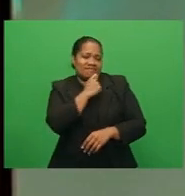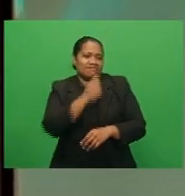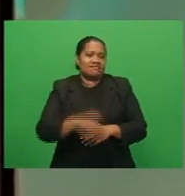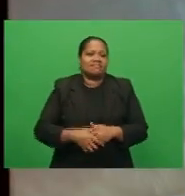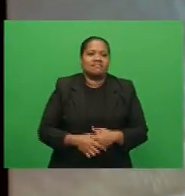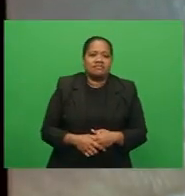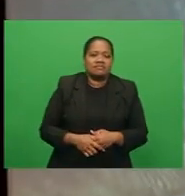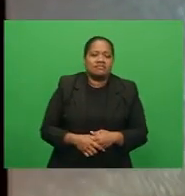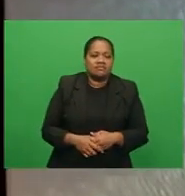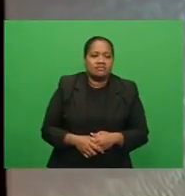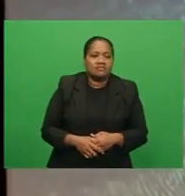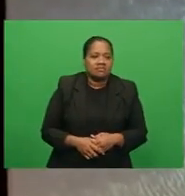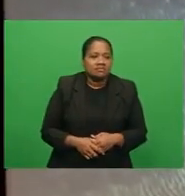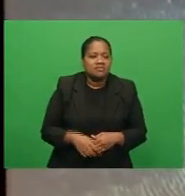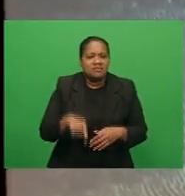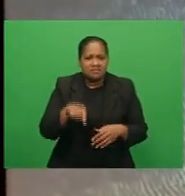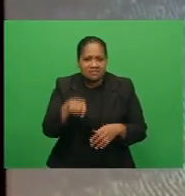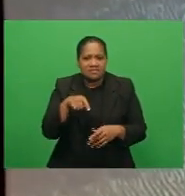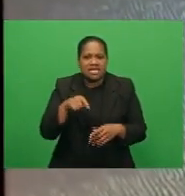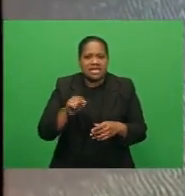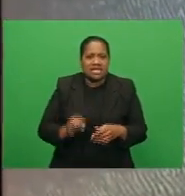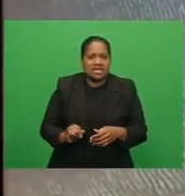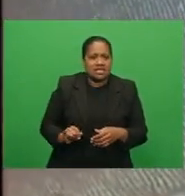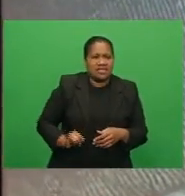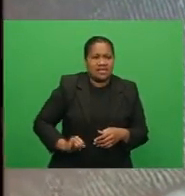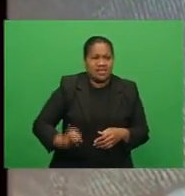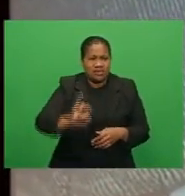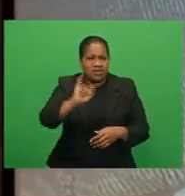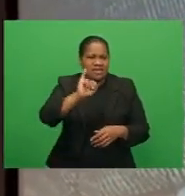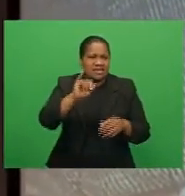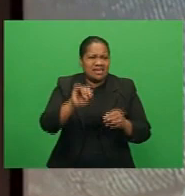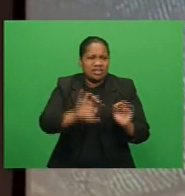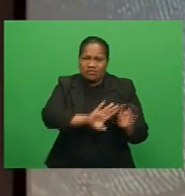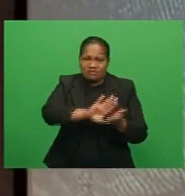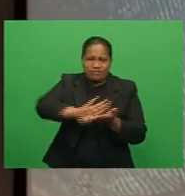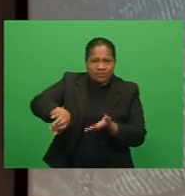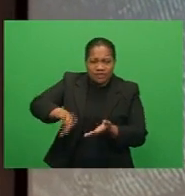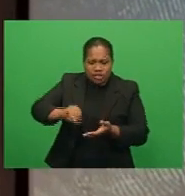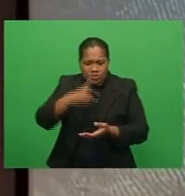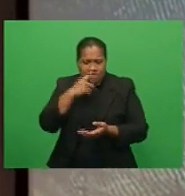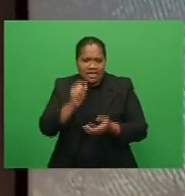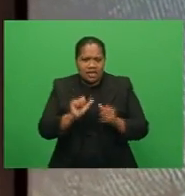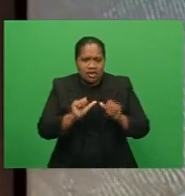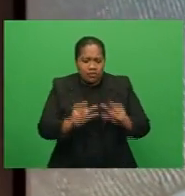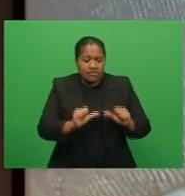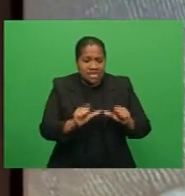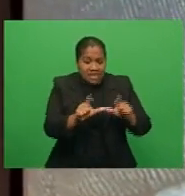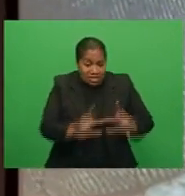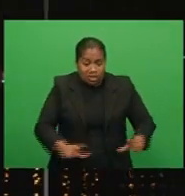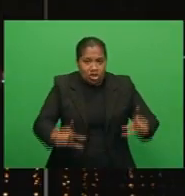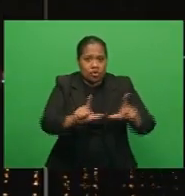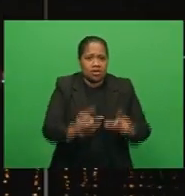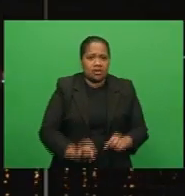catching the invasive iguana in order to protect the local habitat. Sainiani Boila, FBC News. And